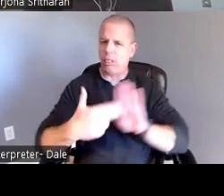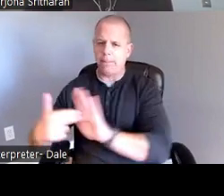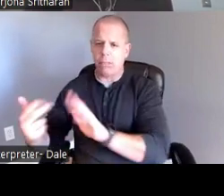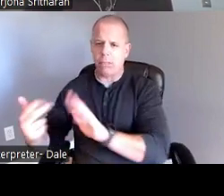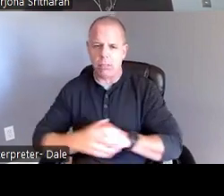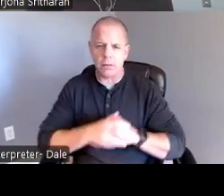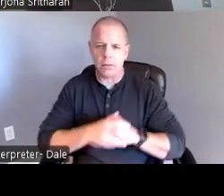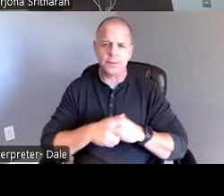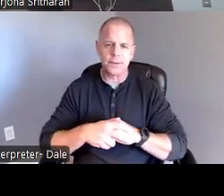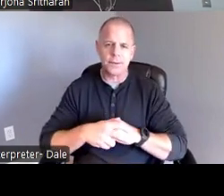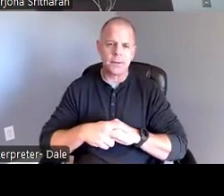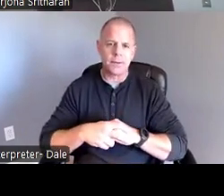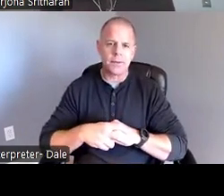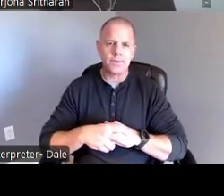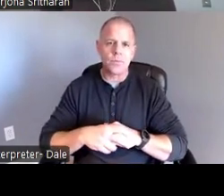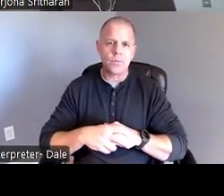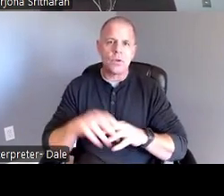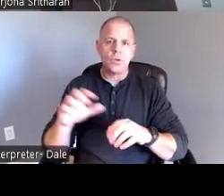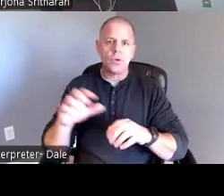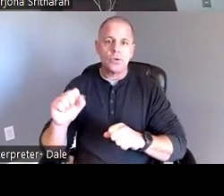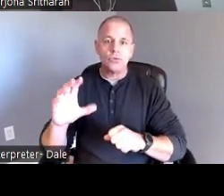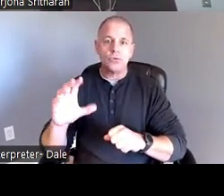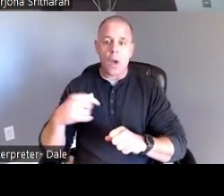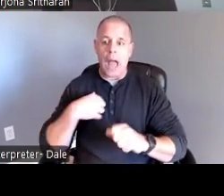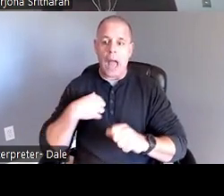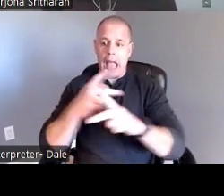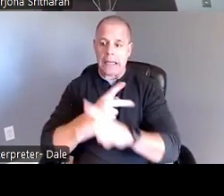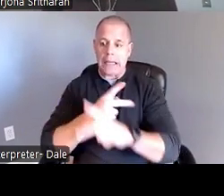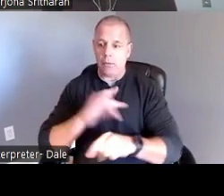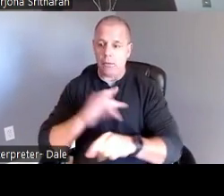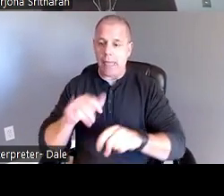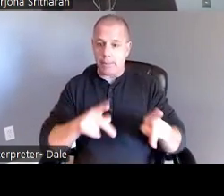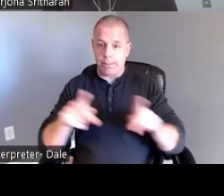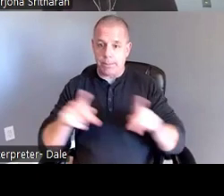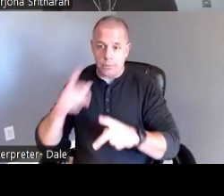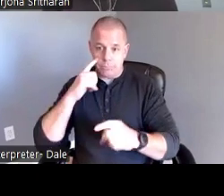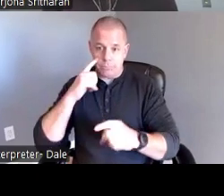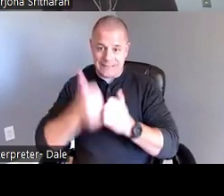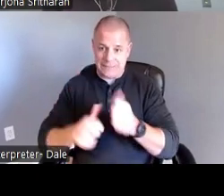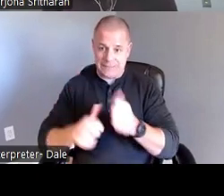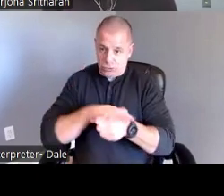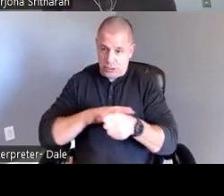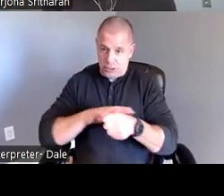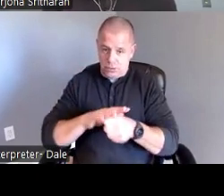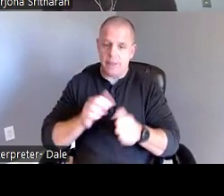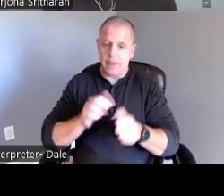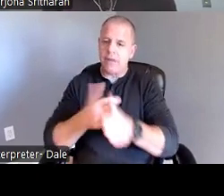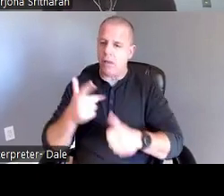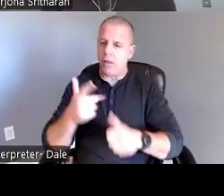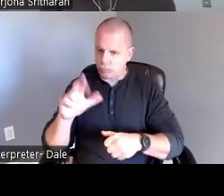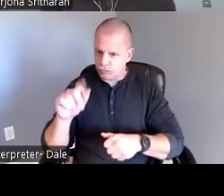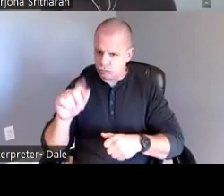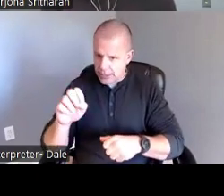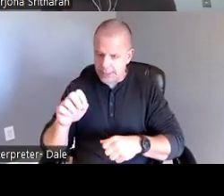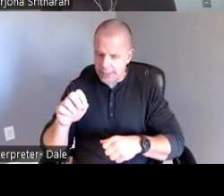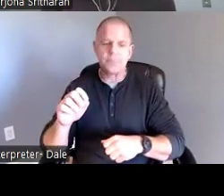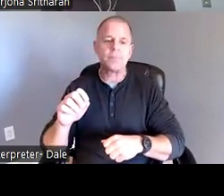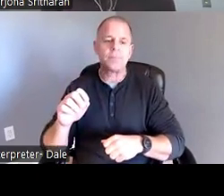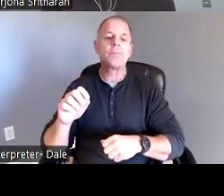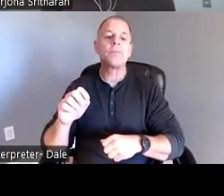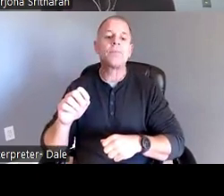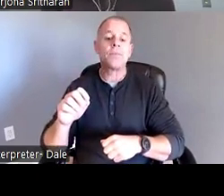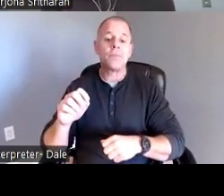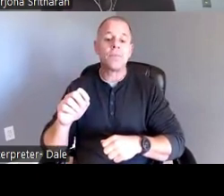So I calculated the proportion of each tract by the grade, and I found that limited area